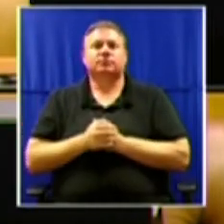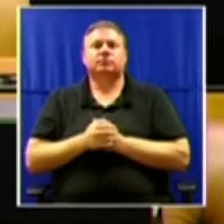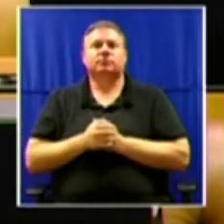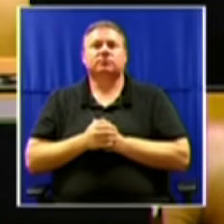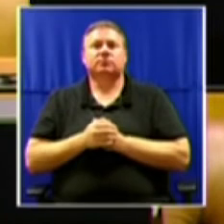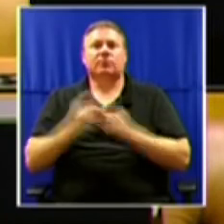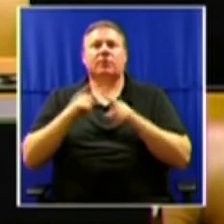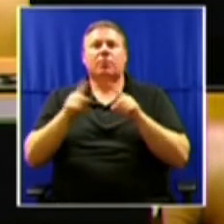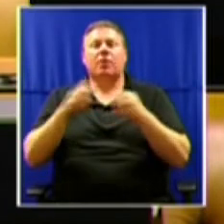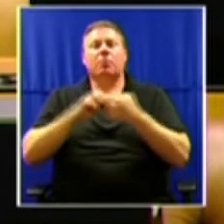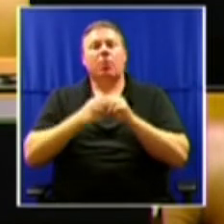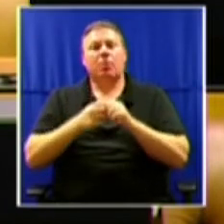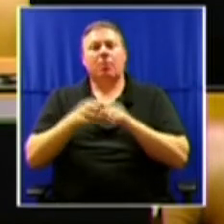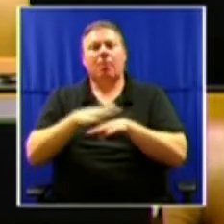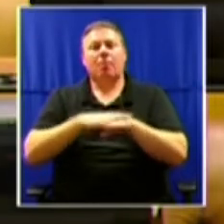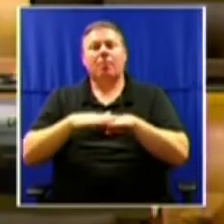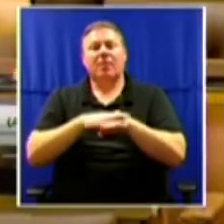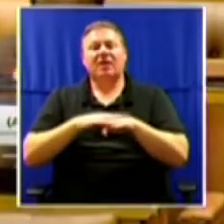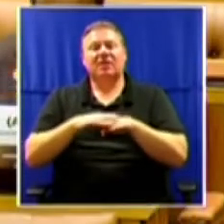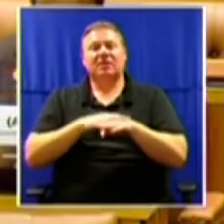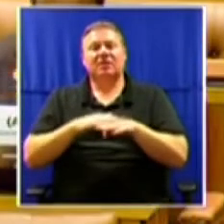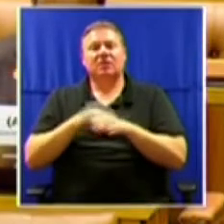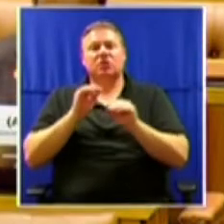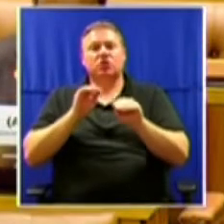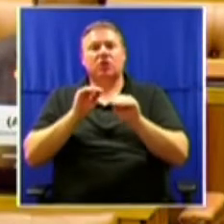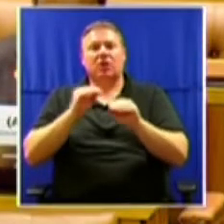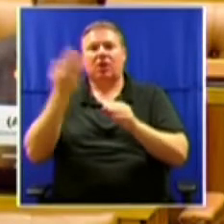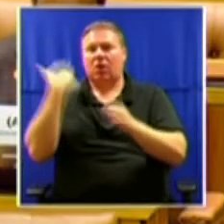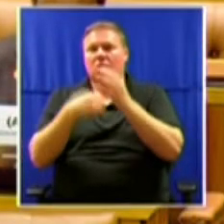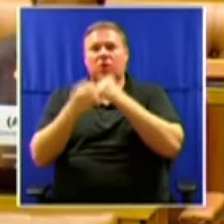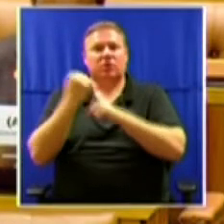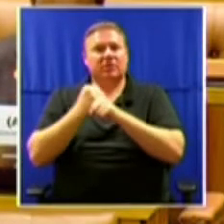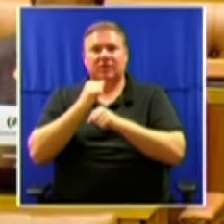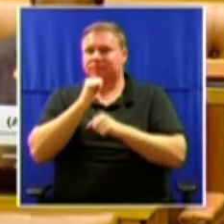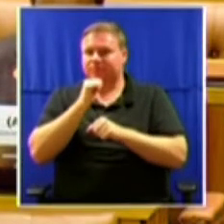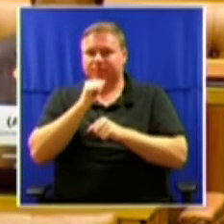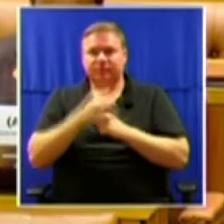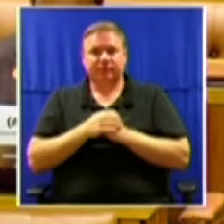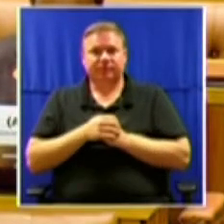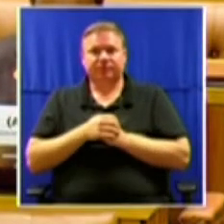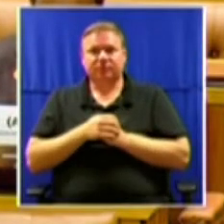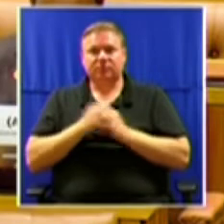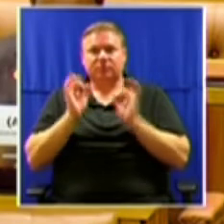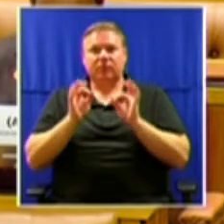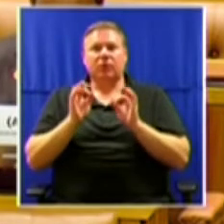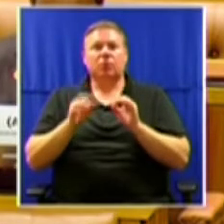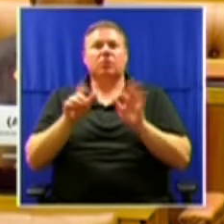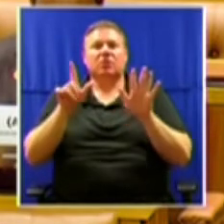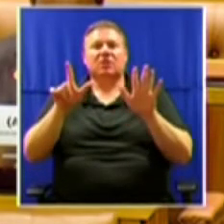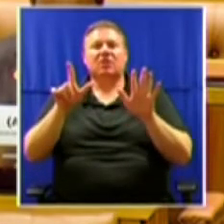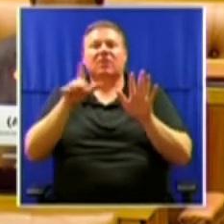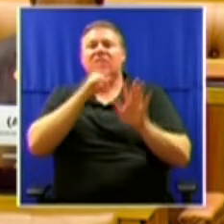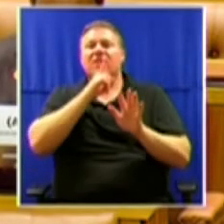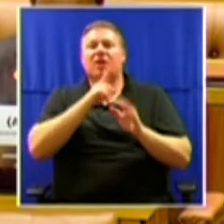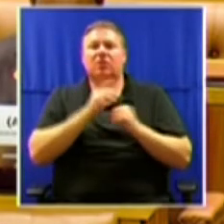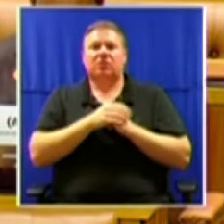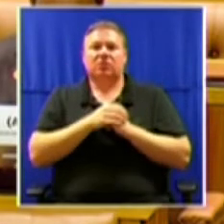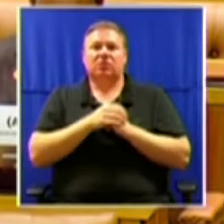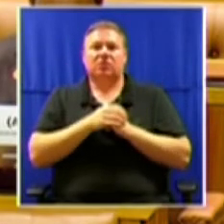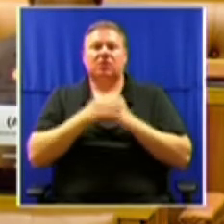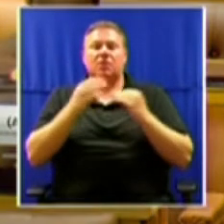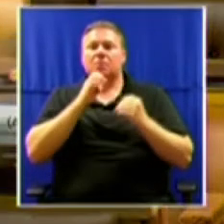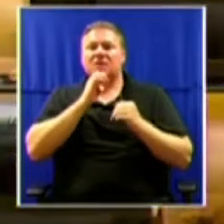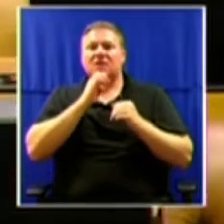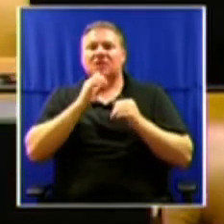have basic training last year. We're supposed to have had 7,000 intake, which means we're minus